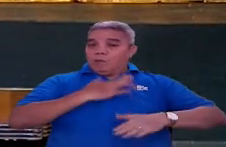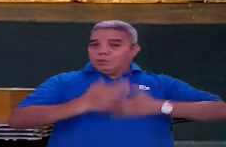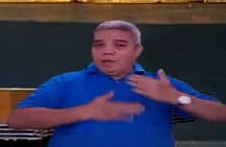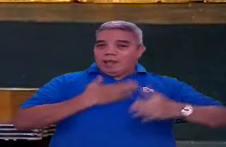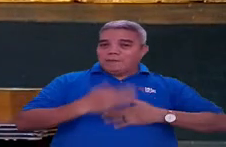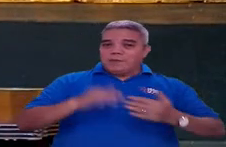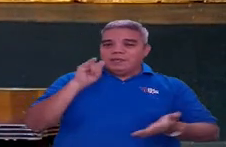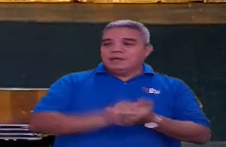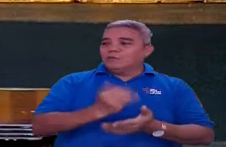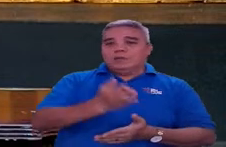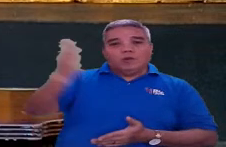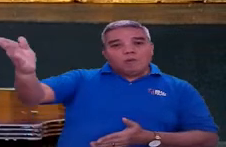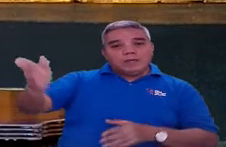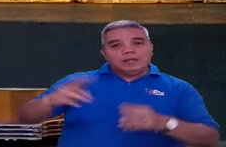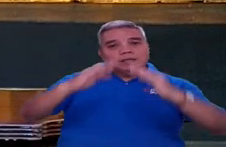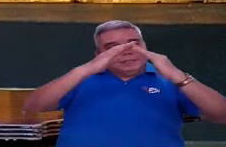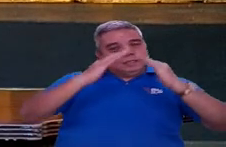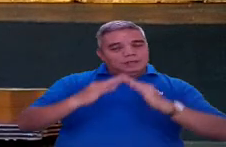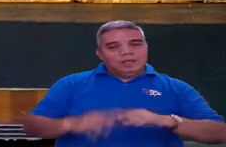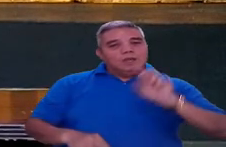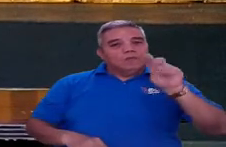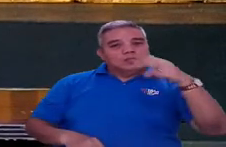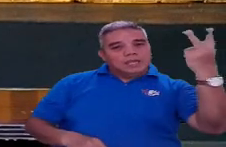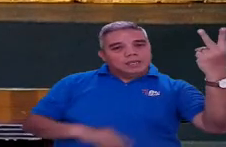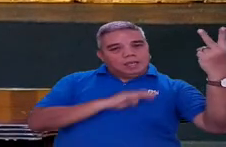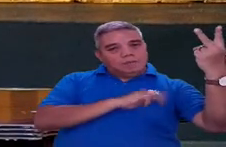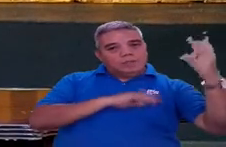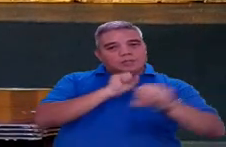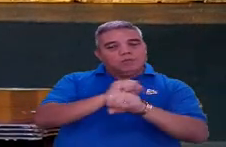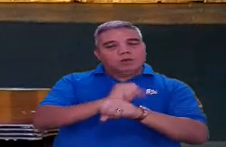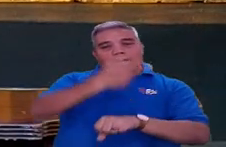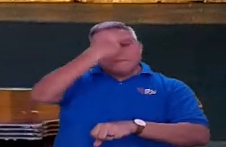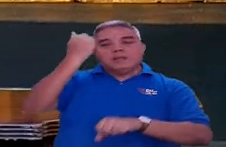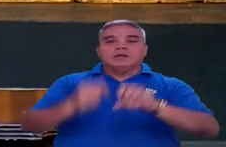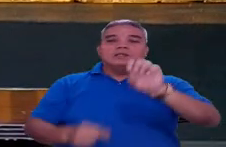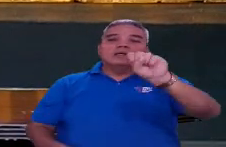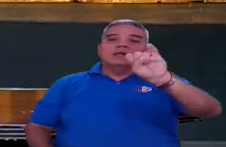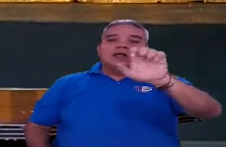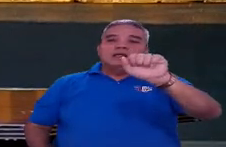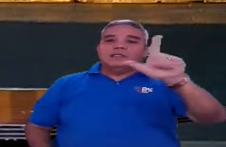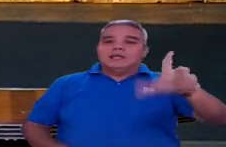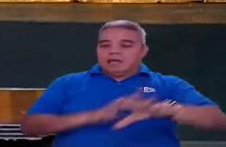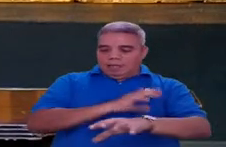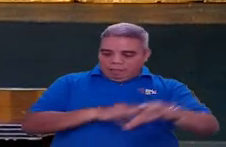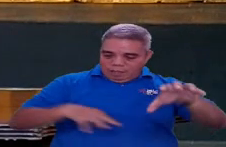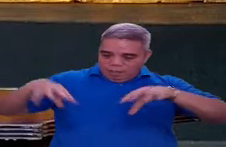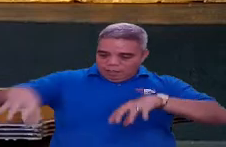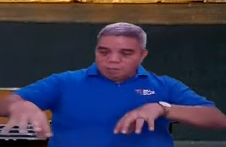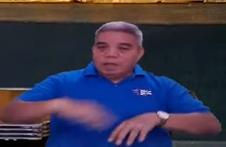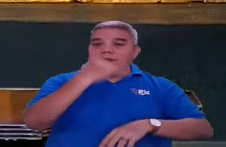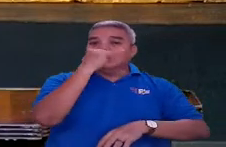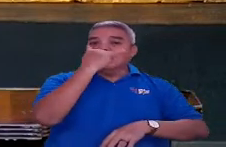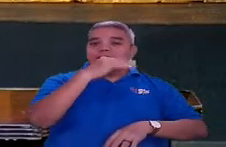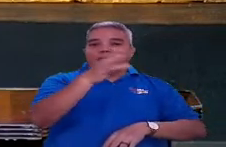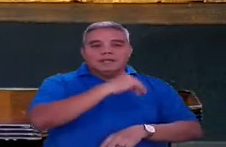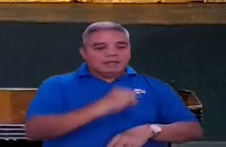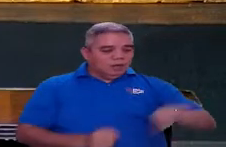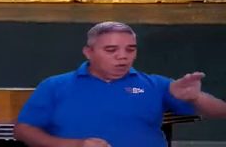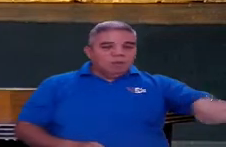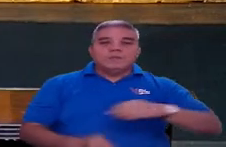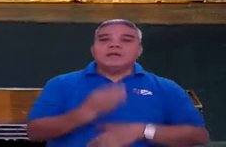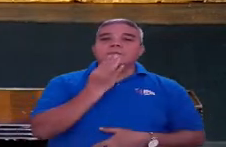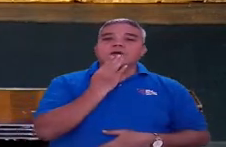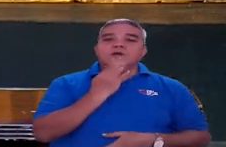glad when I was in Silay City, my second mission work, because Silay is just neighbor to Talisay and Talisay,